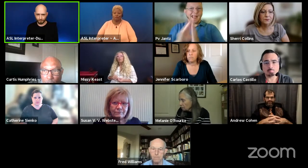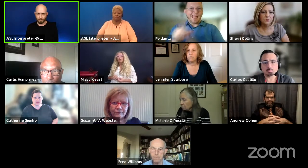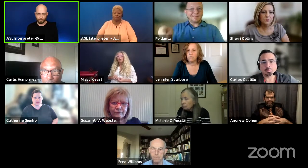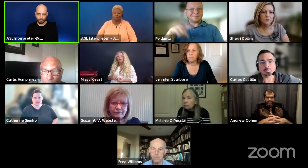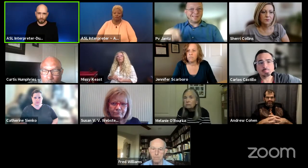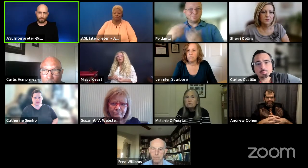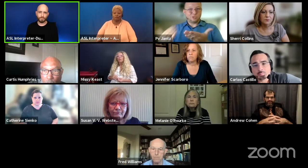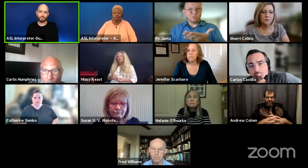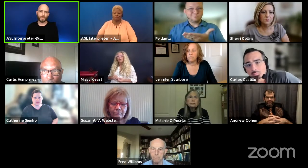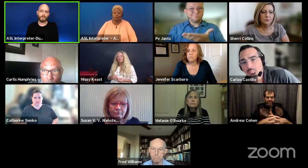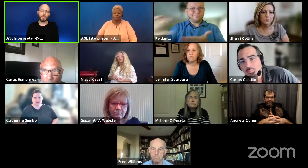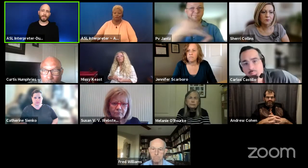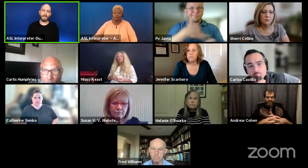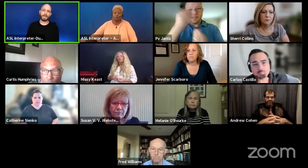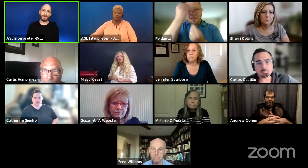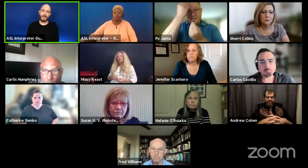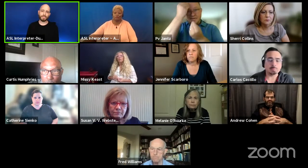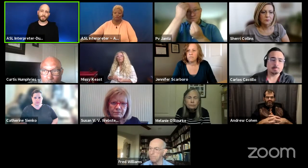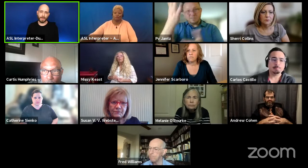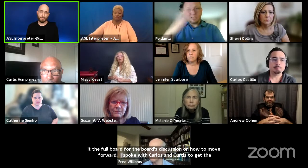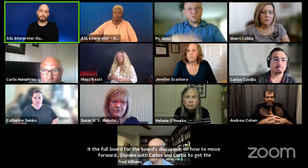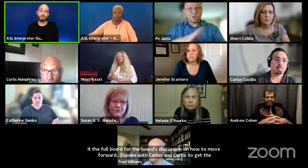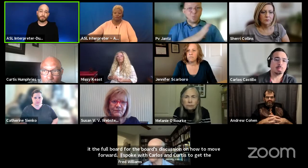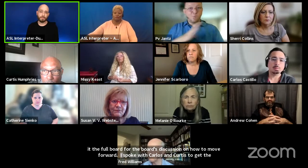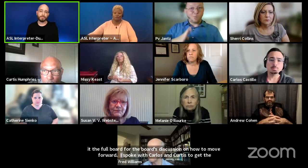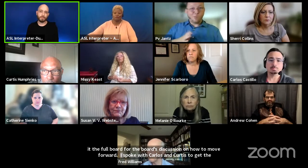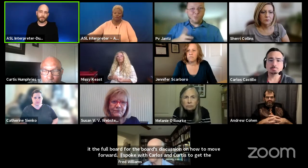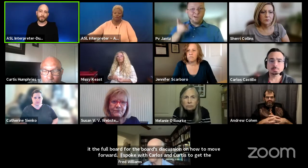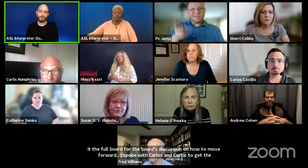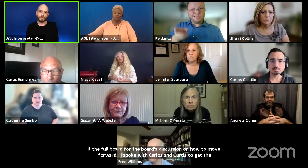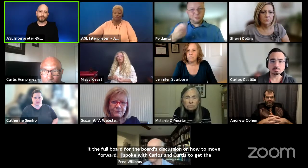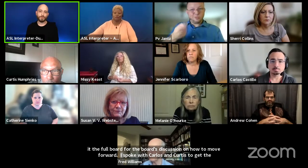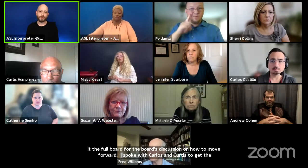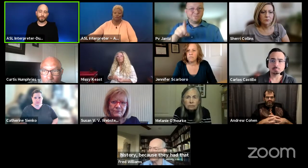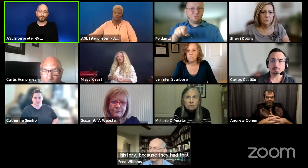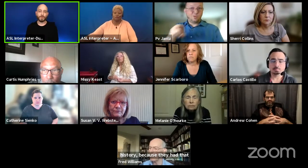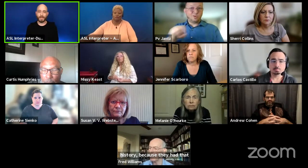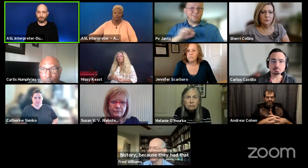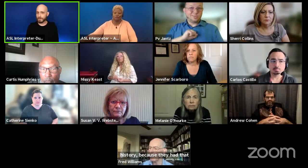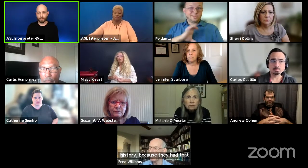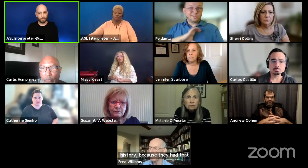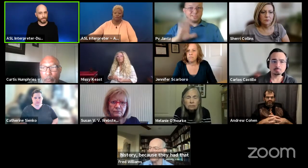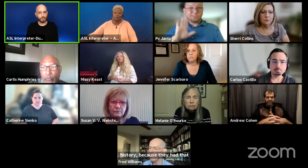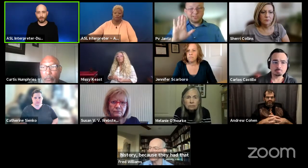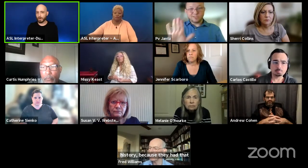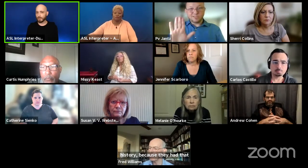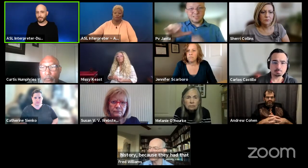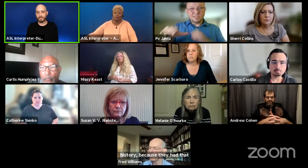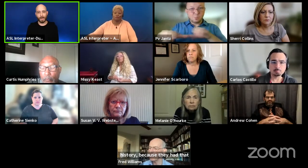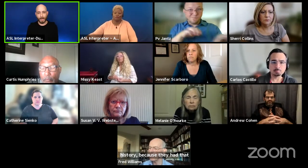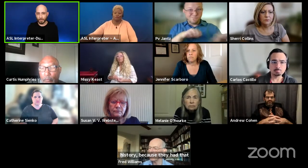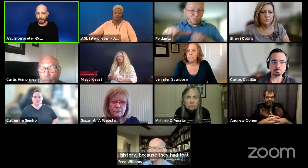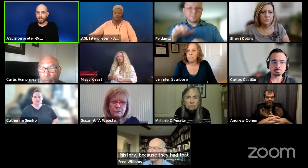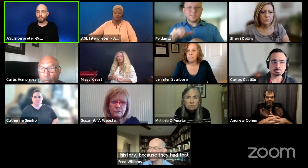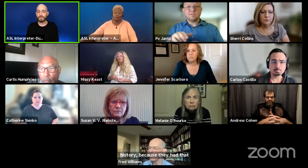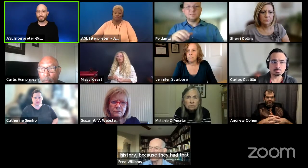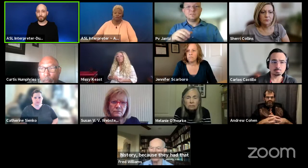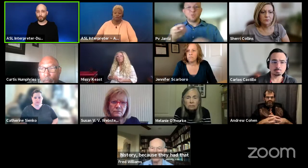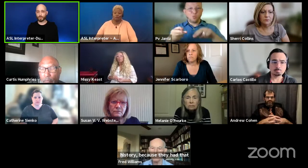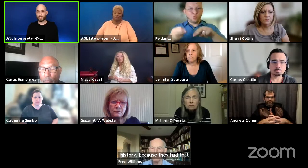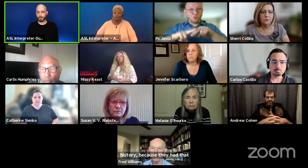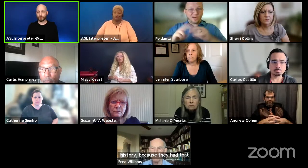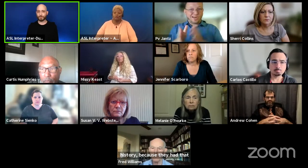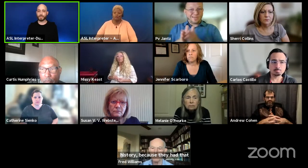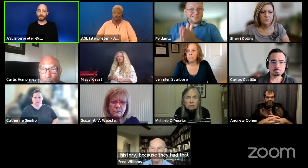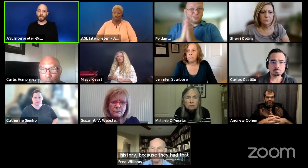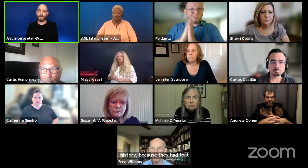information. And I asked them to gather the information on the timeline with the